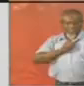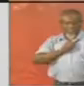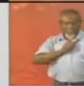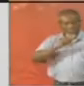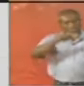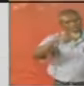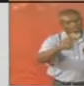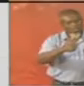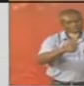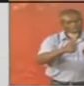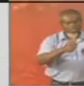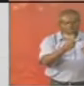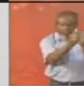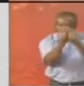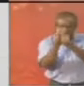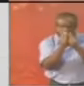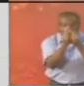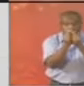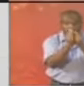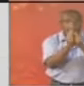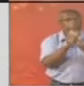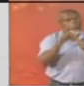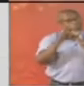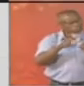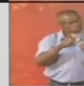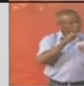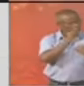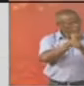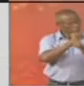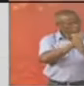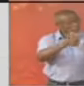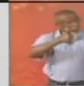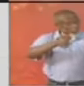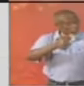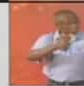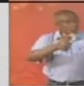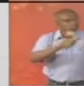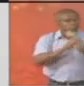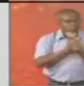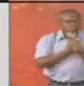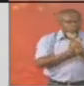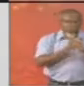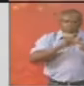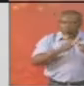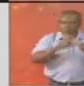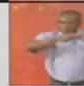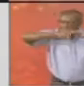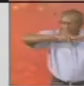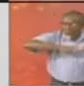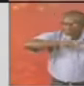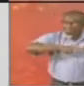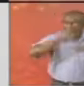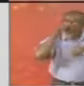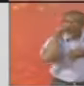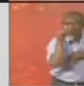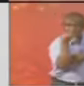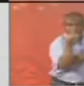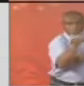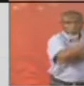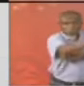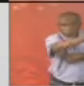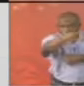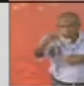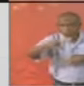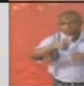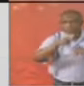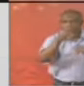Our collective efforts have been working, and that's why our numbers are low. But we depend on you to do all that you must do to